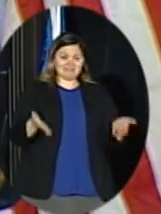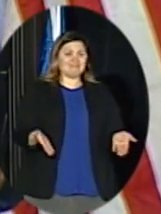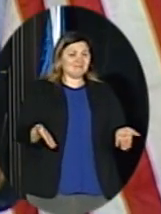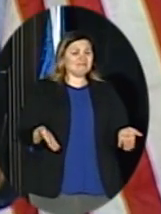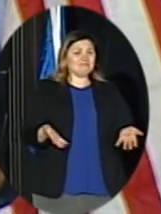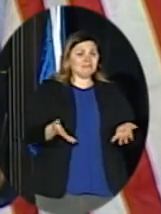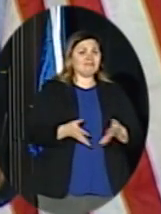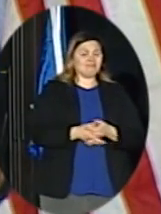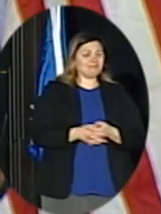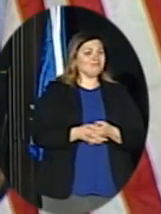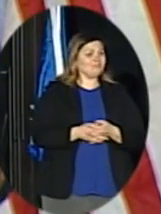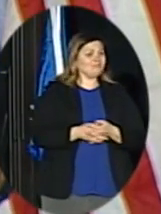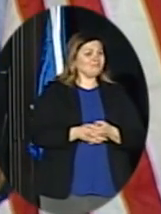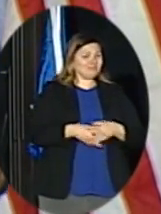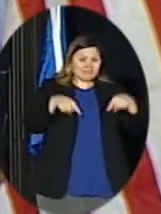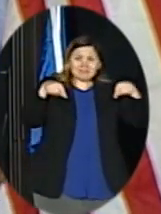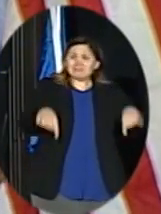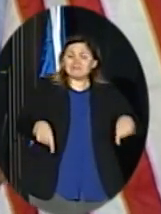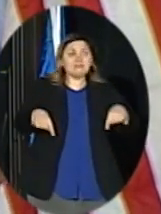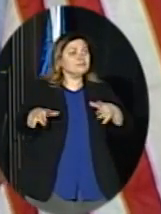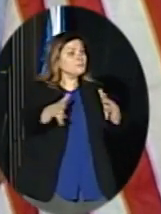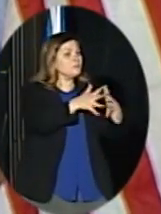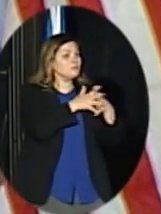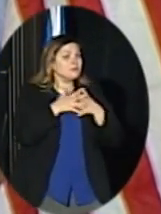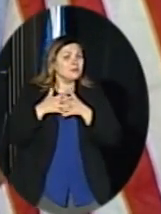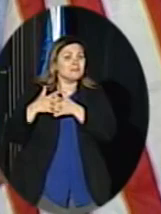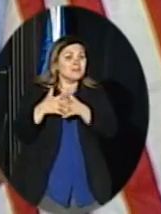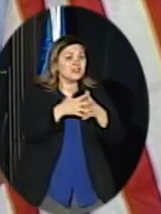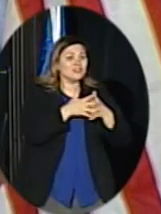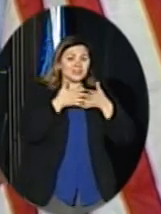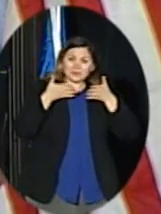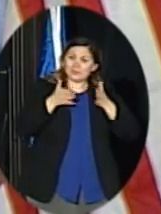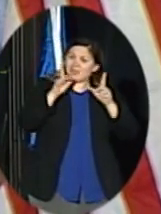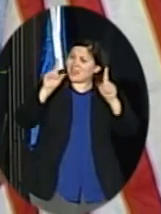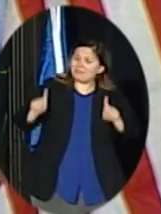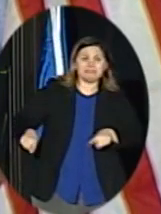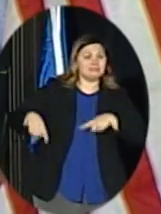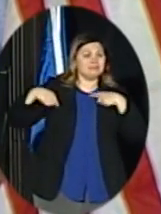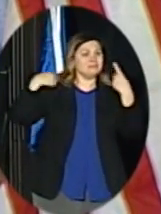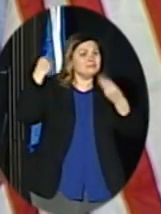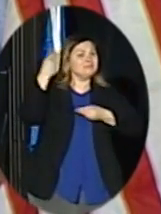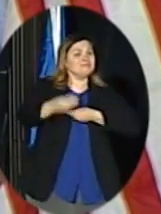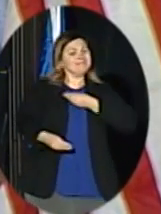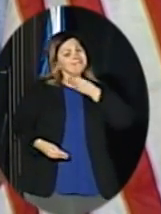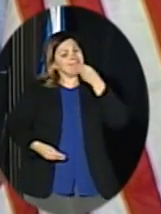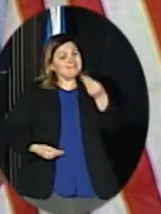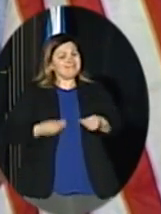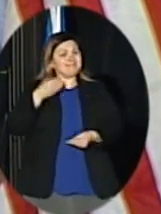This is the American paradox passed from generation to generation, dating